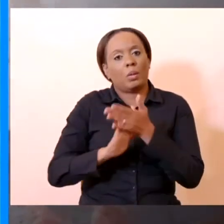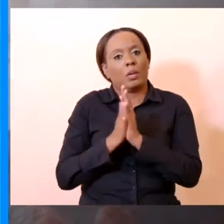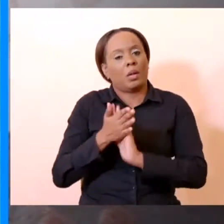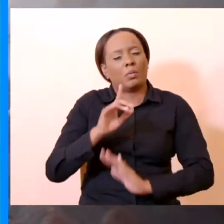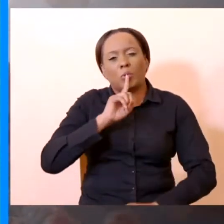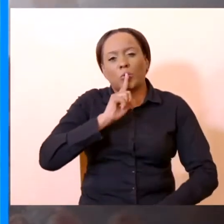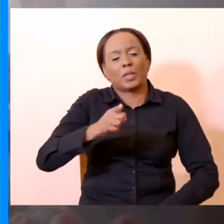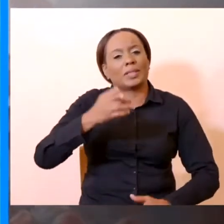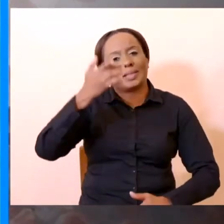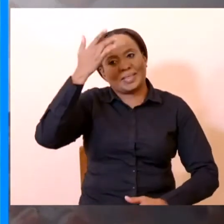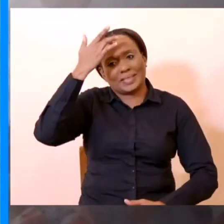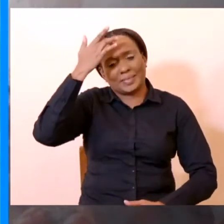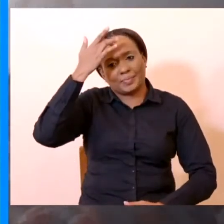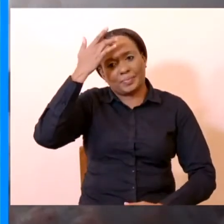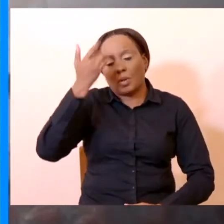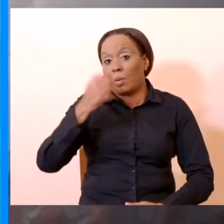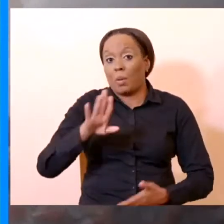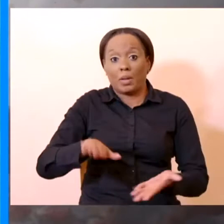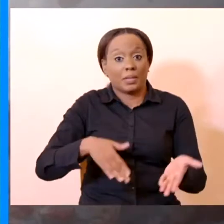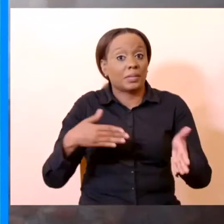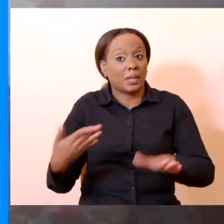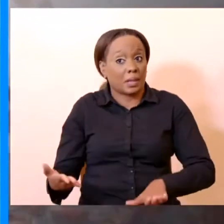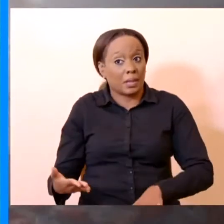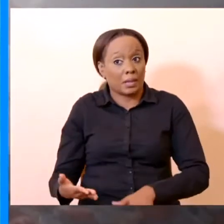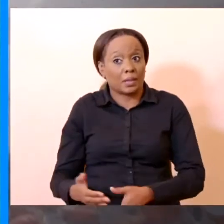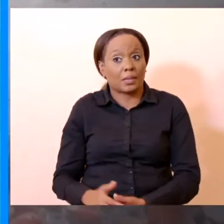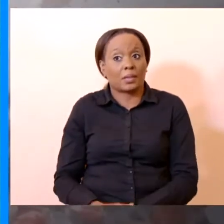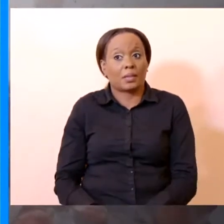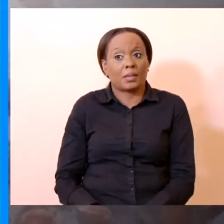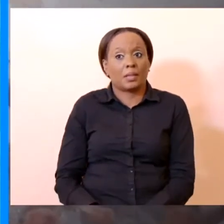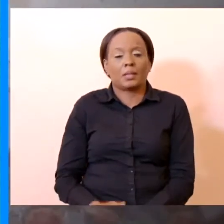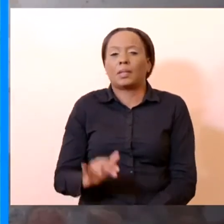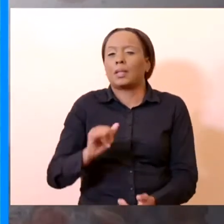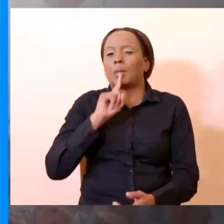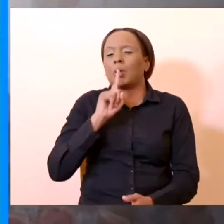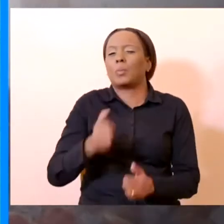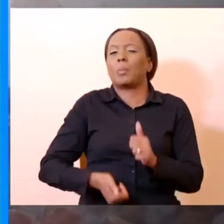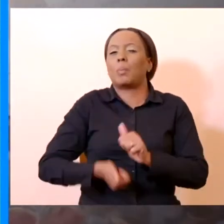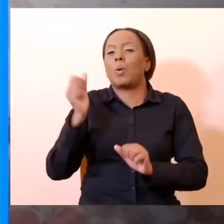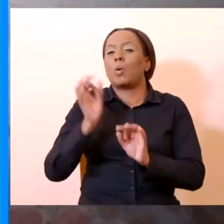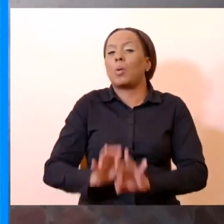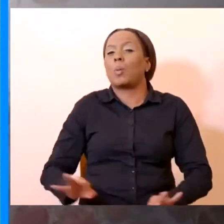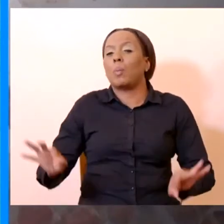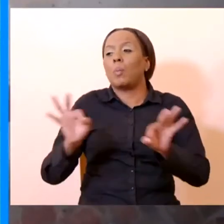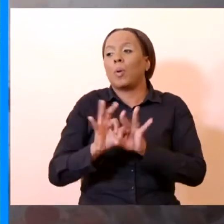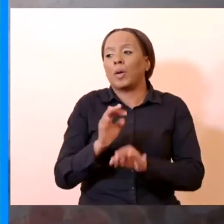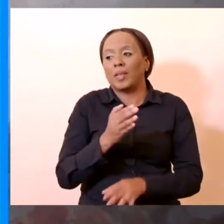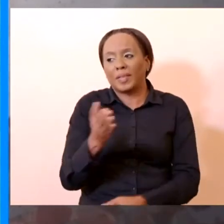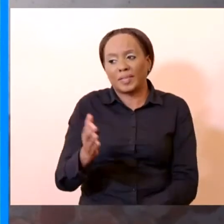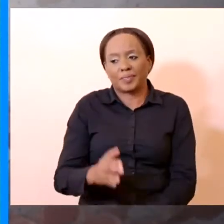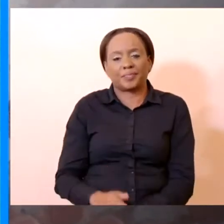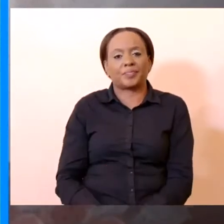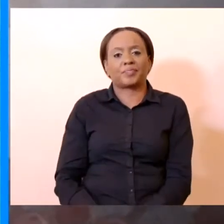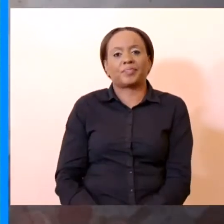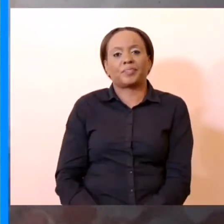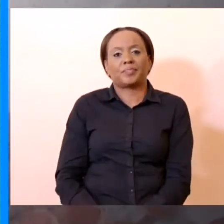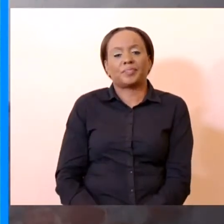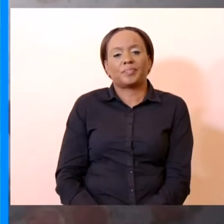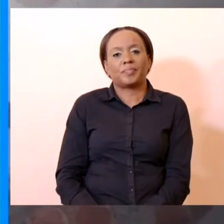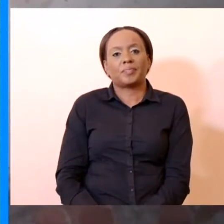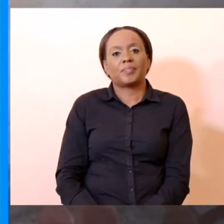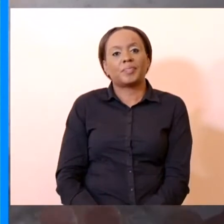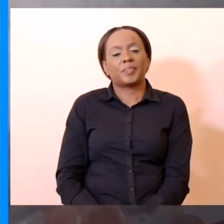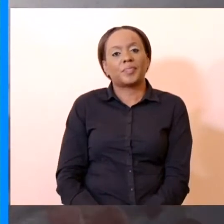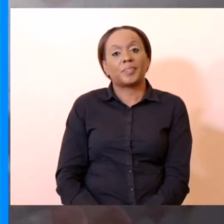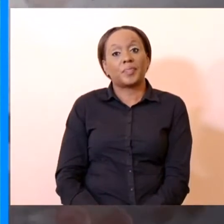ill or die from the vaccine, which is the most important thing right now. And secondly, it appears